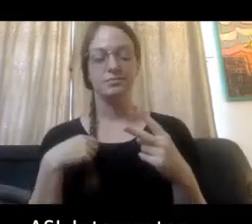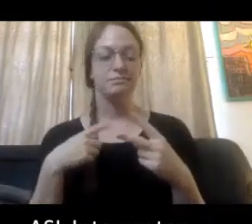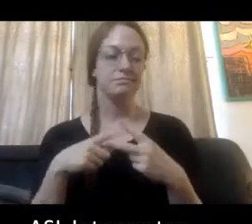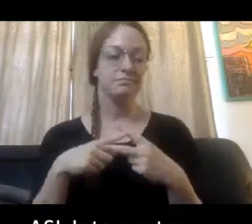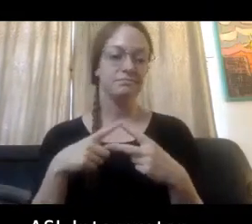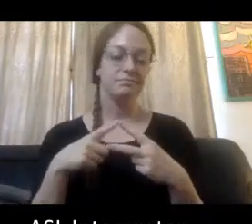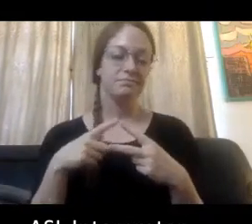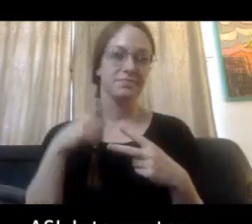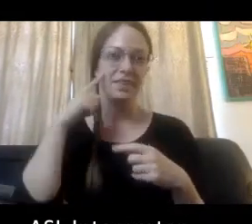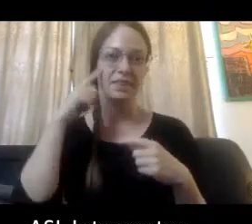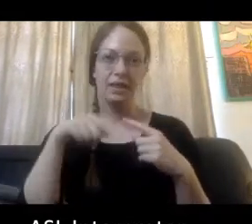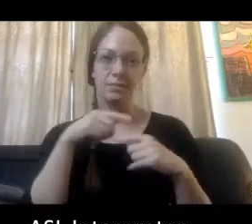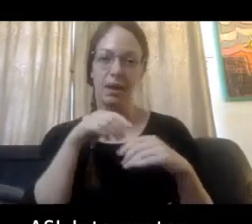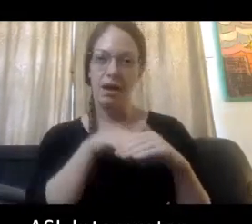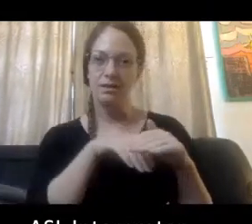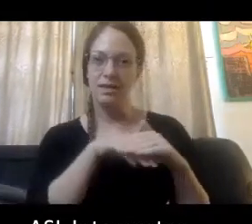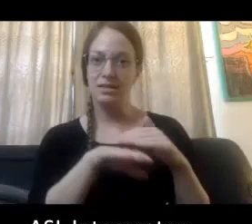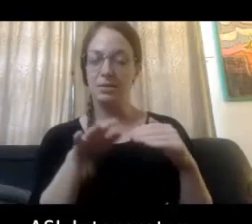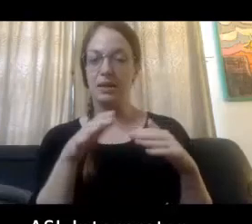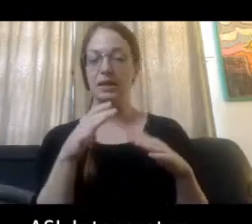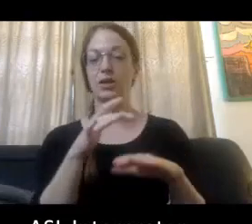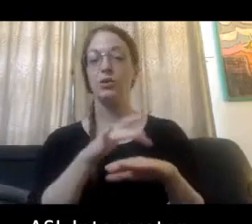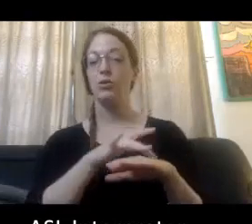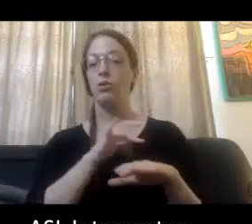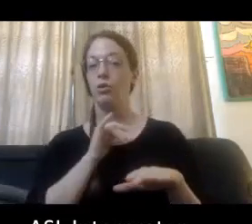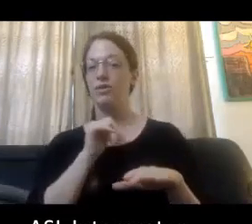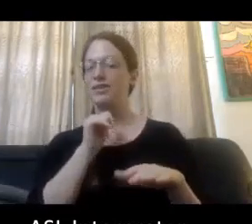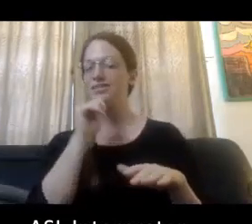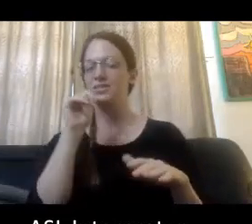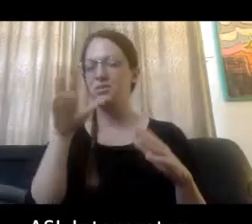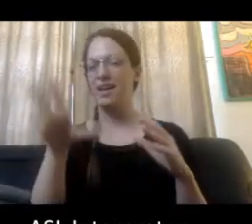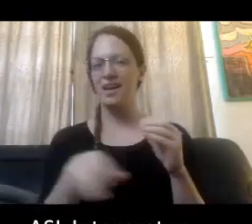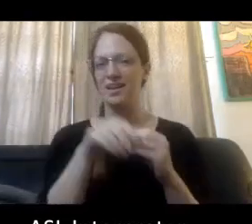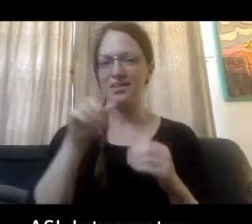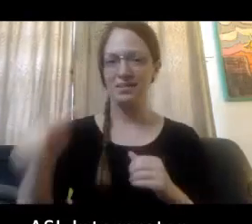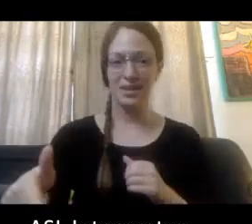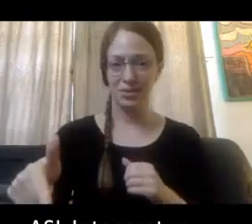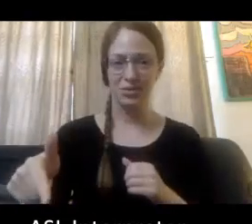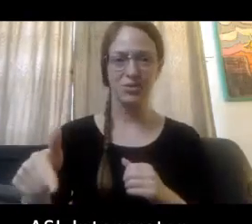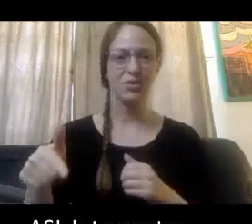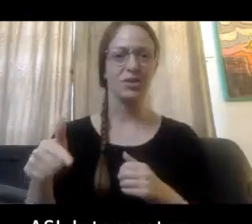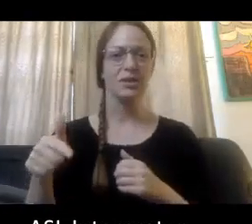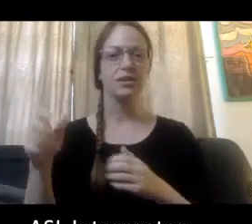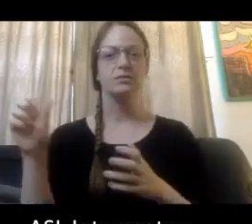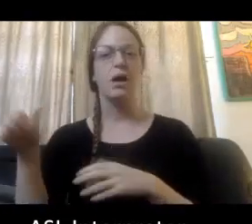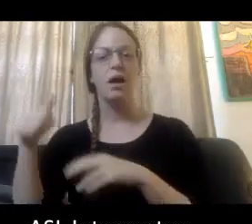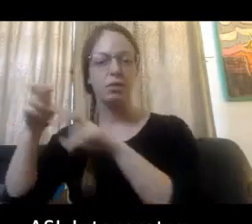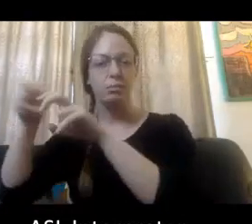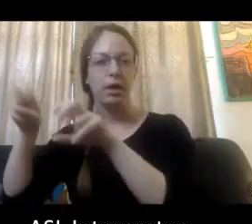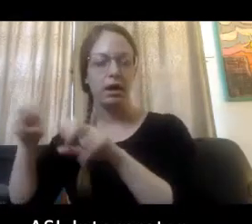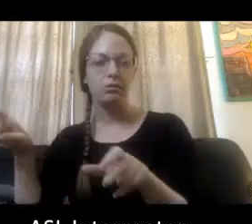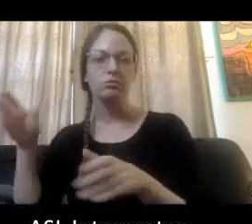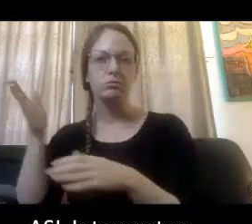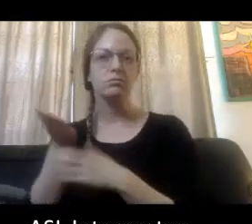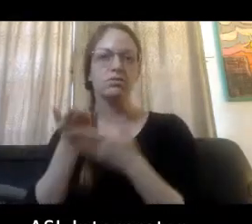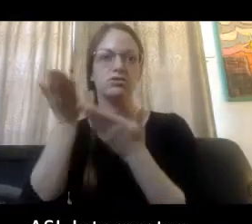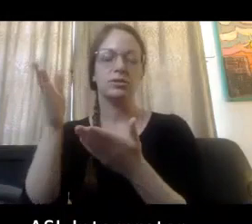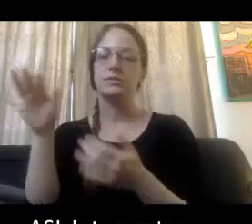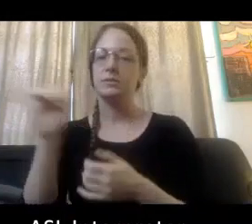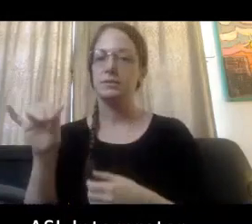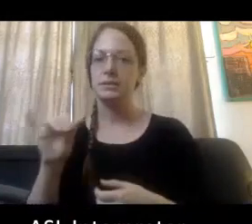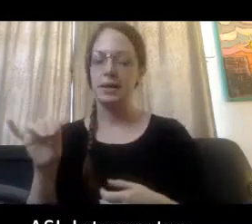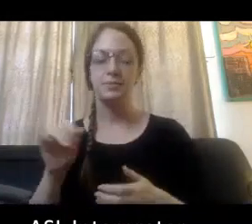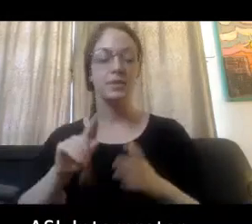think about accessibility early. Don't tack it on to the end. And you'll hear this a lot in some other panels, but start early, work